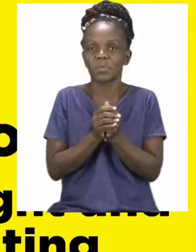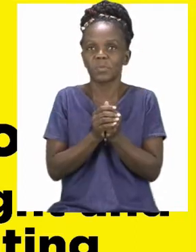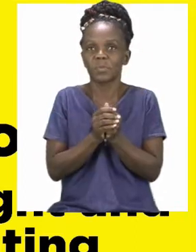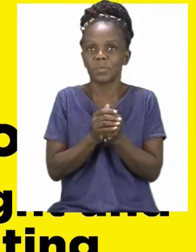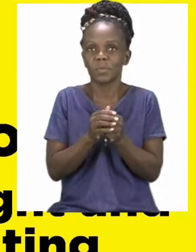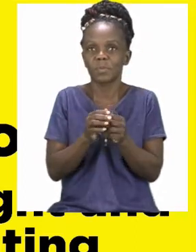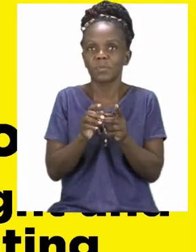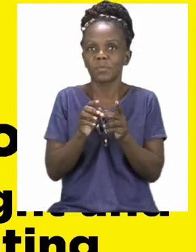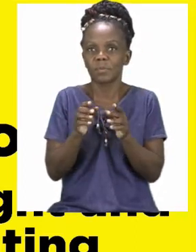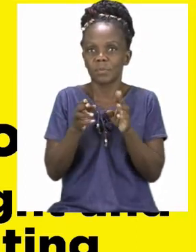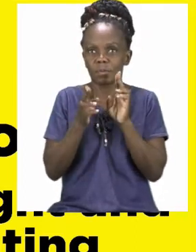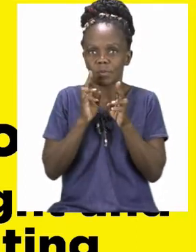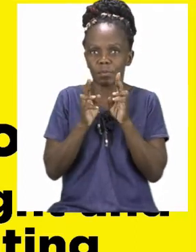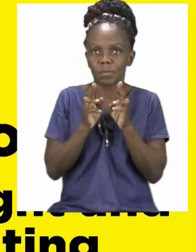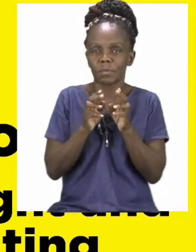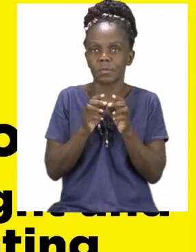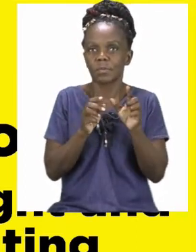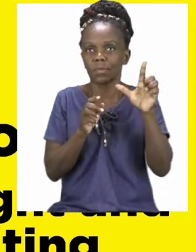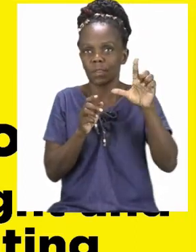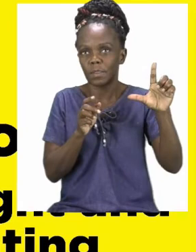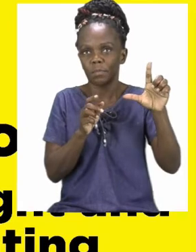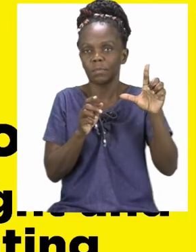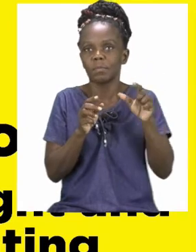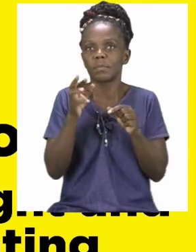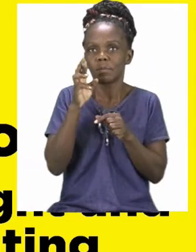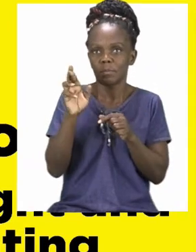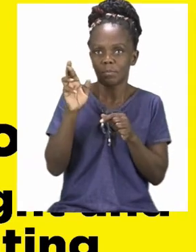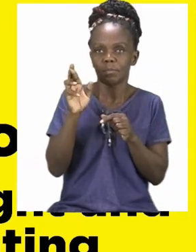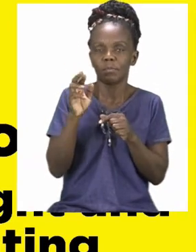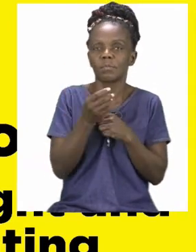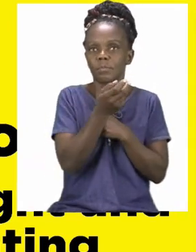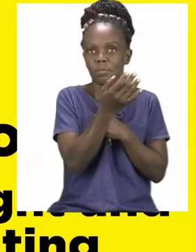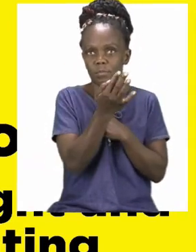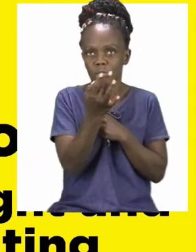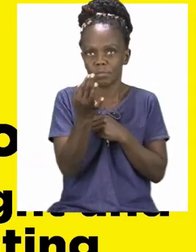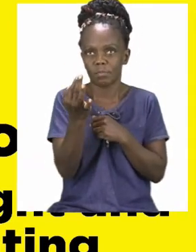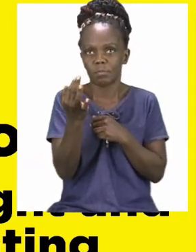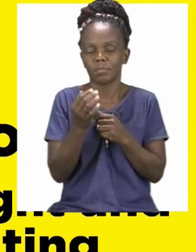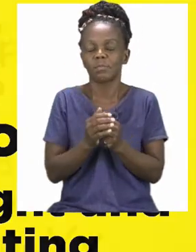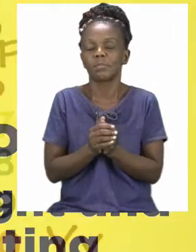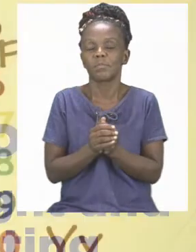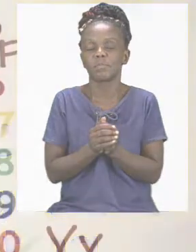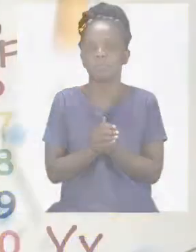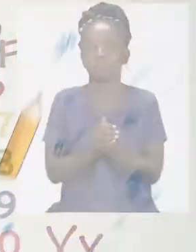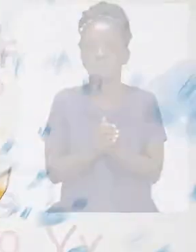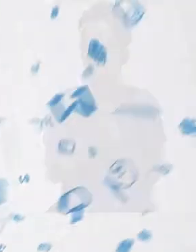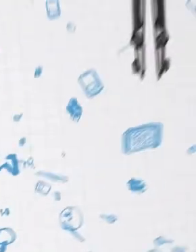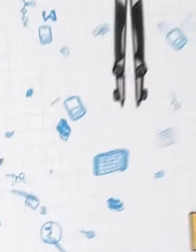talking about left, right, and counting.